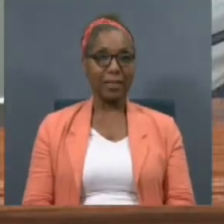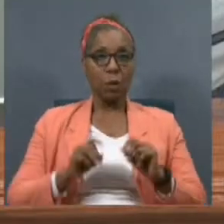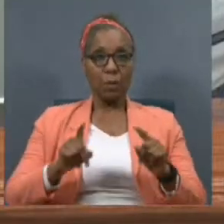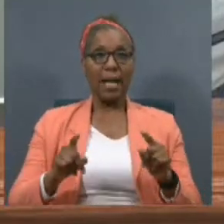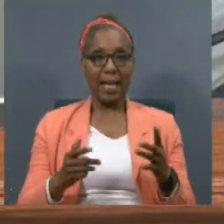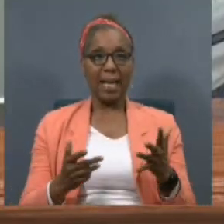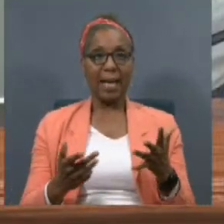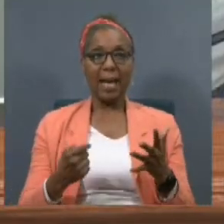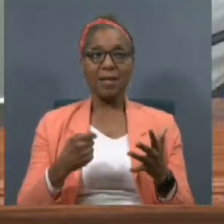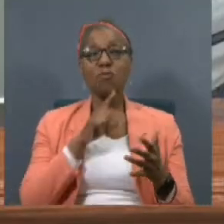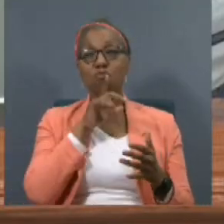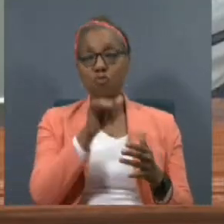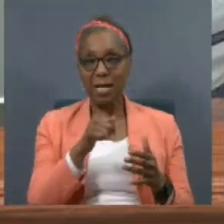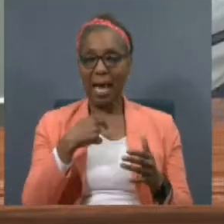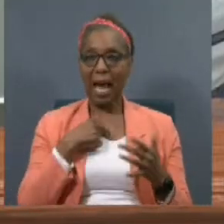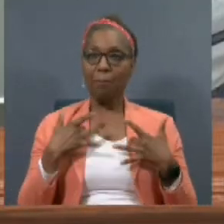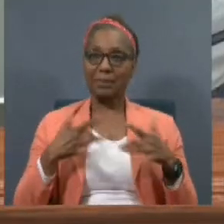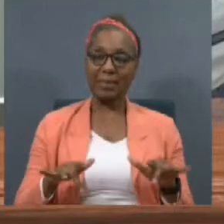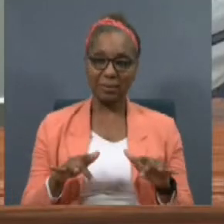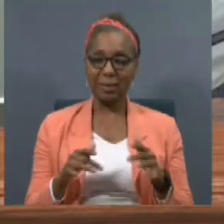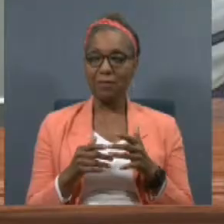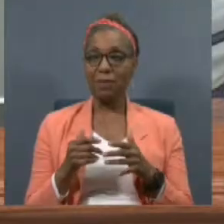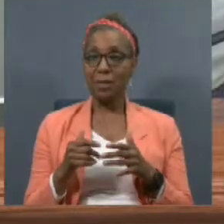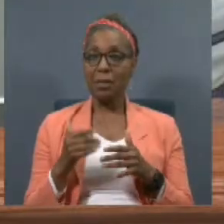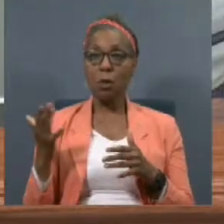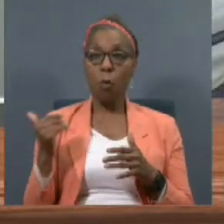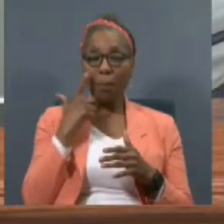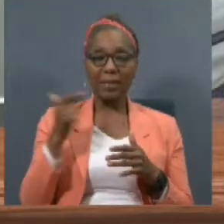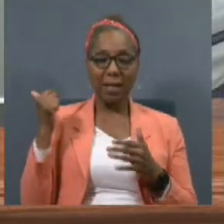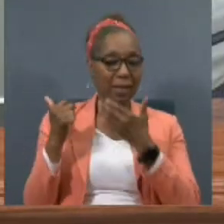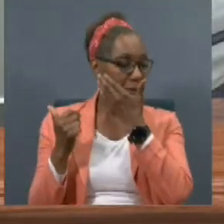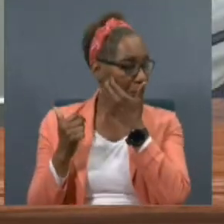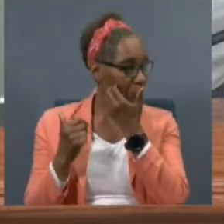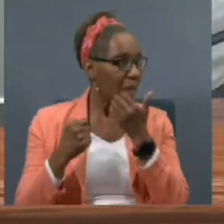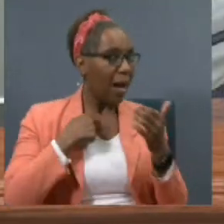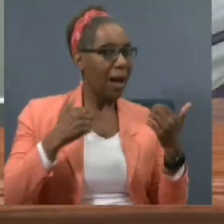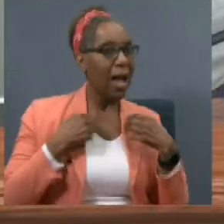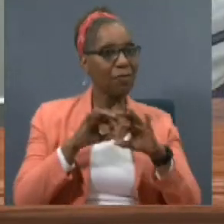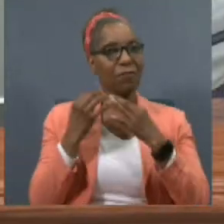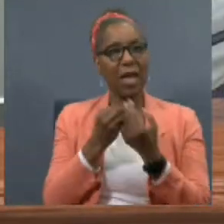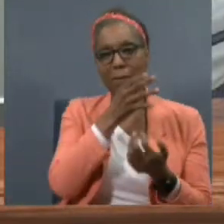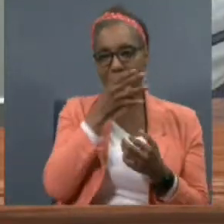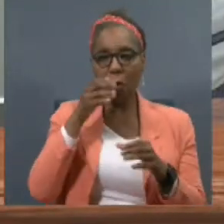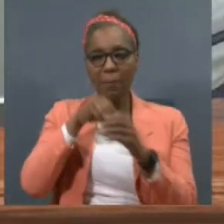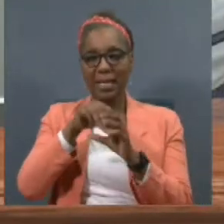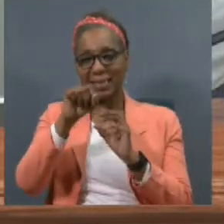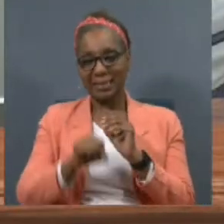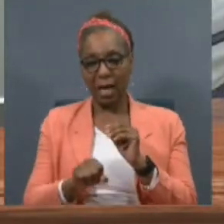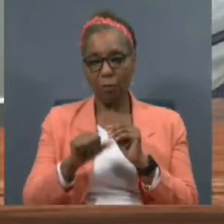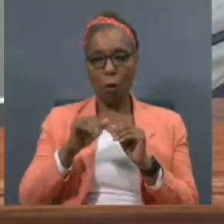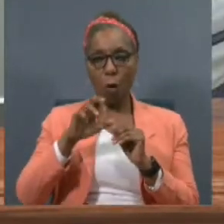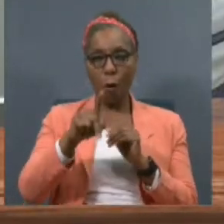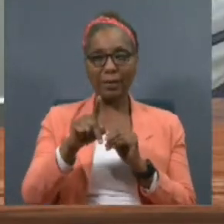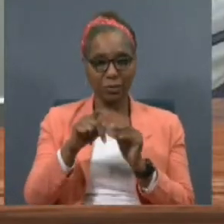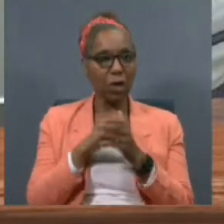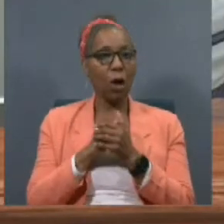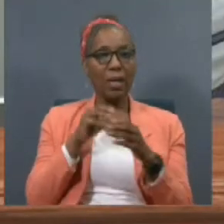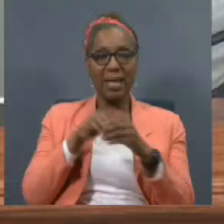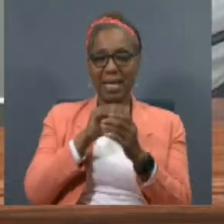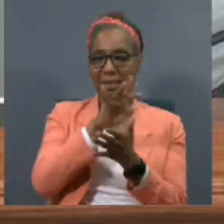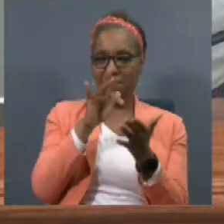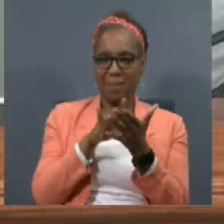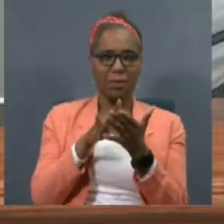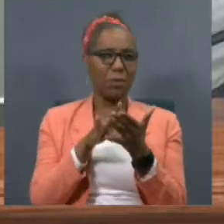I am particularly sensitive to it right now because I have a family farm in South Arkansas which sits right in the middle